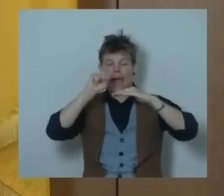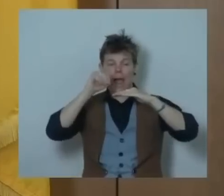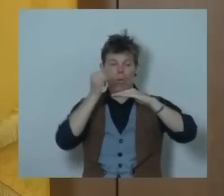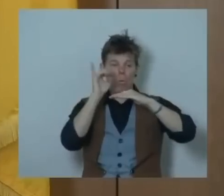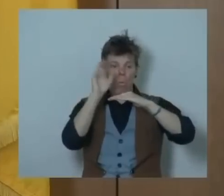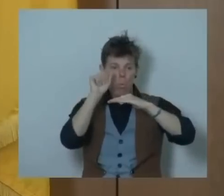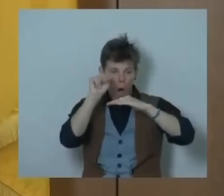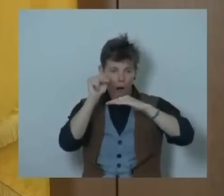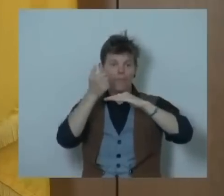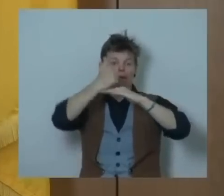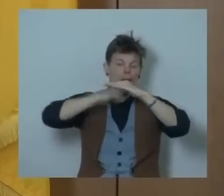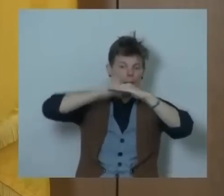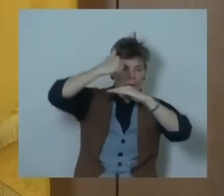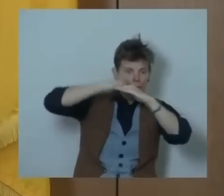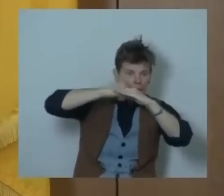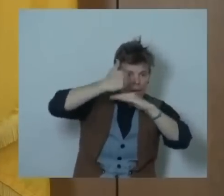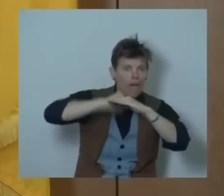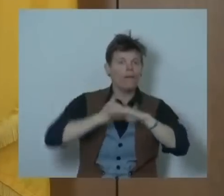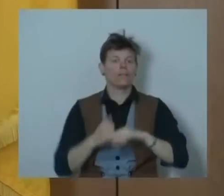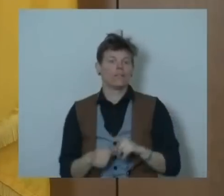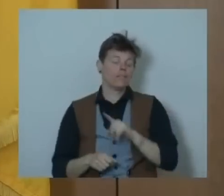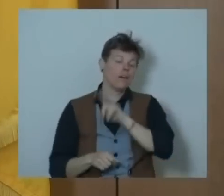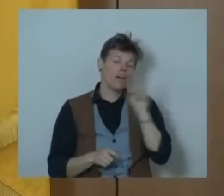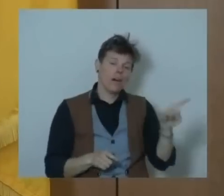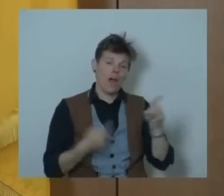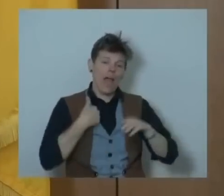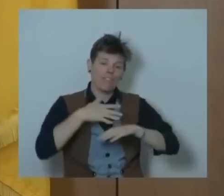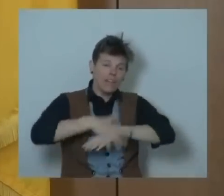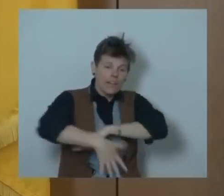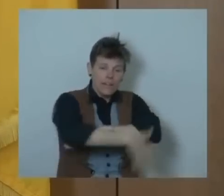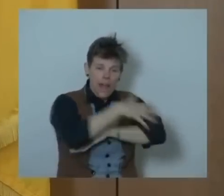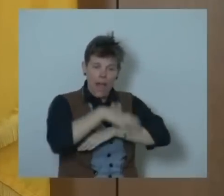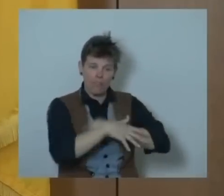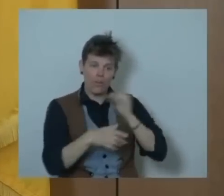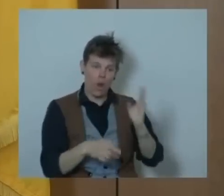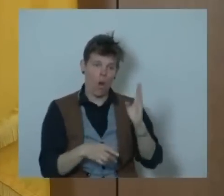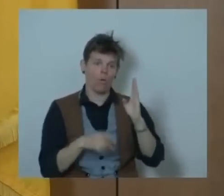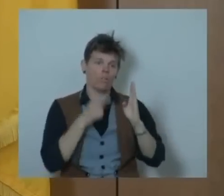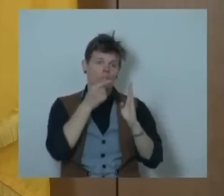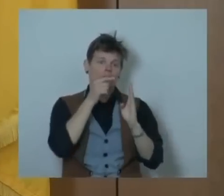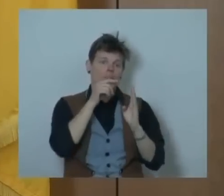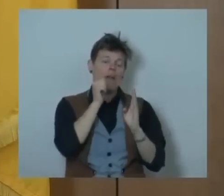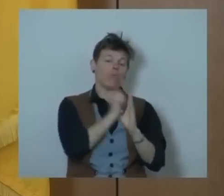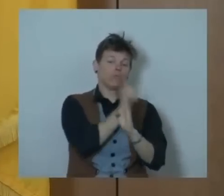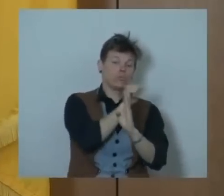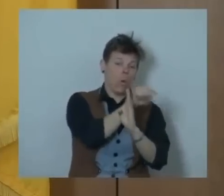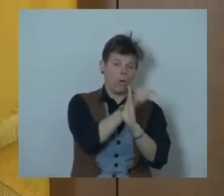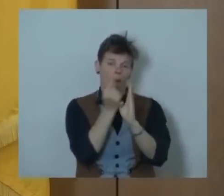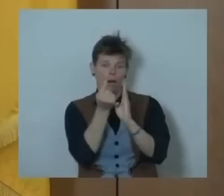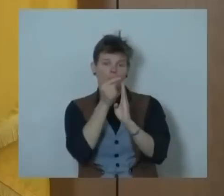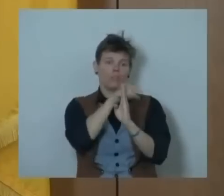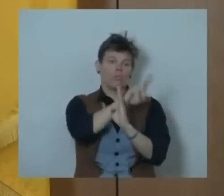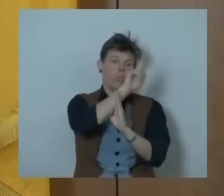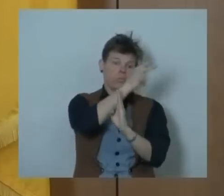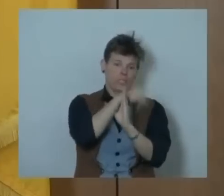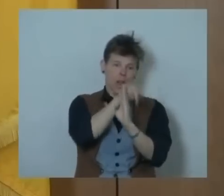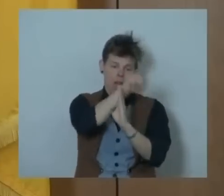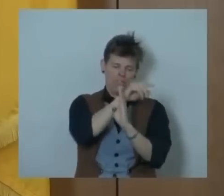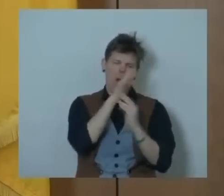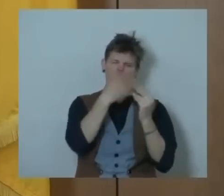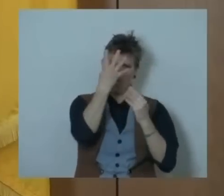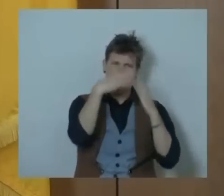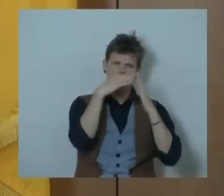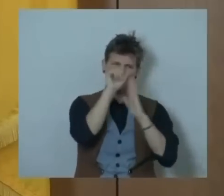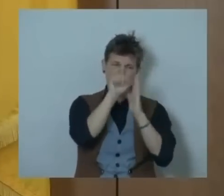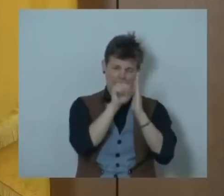Navajo Nation between Arizona, Utah, and New Mexico residents. So we haven't really collapsed that into a strategy